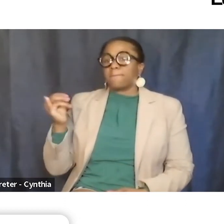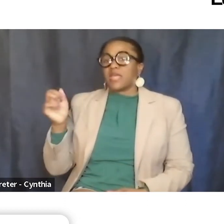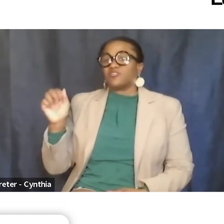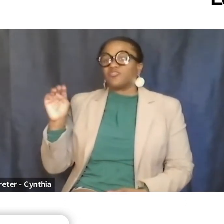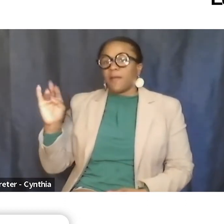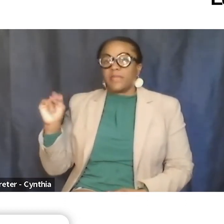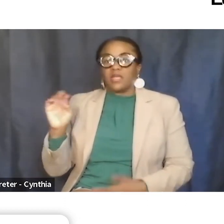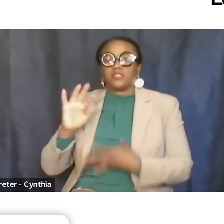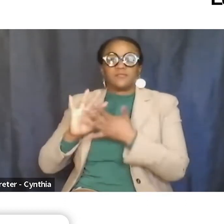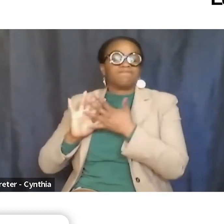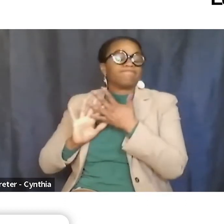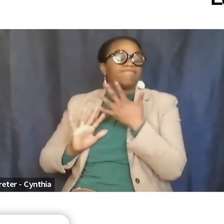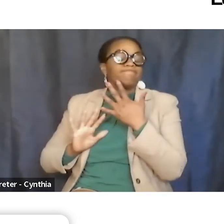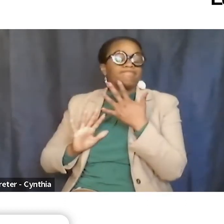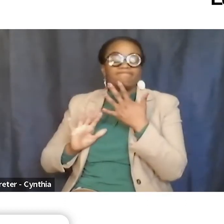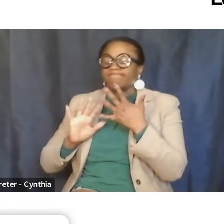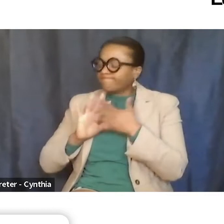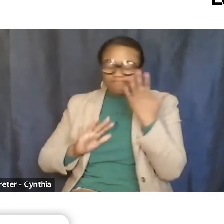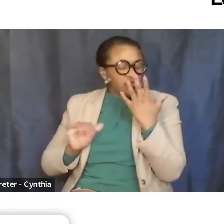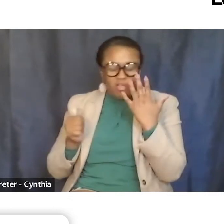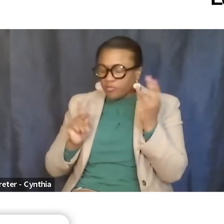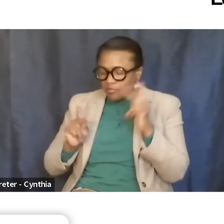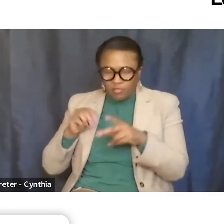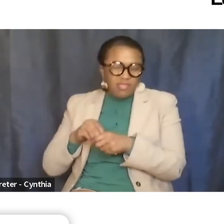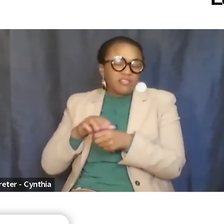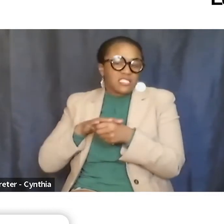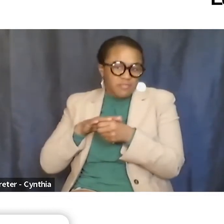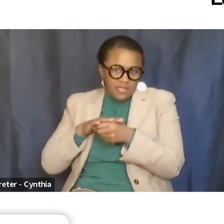and countless others in the space.